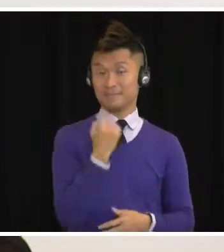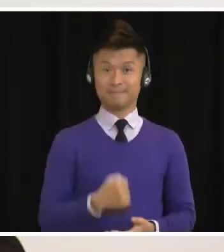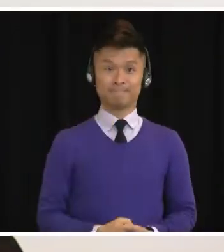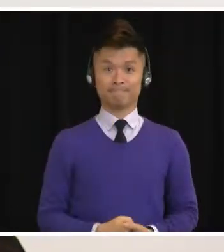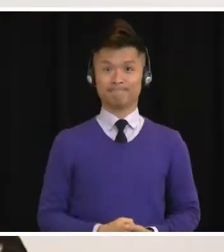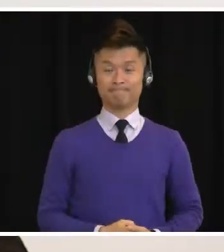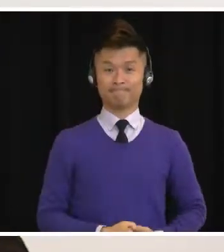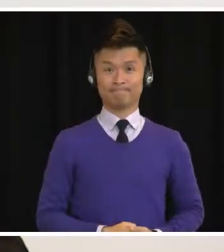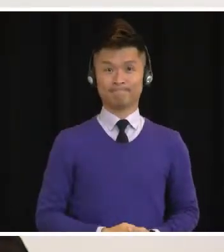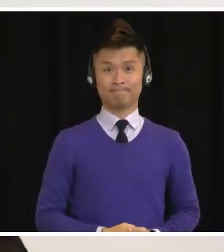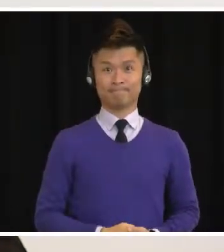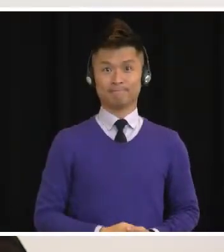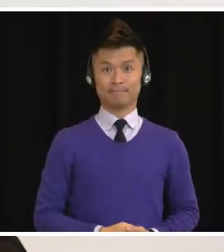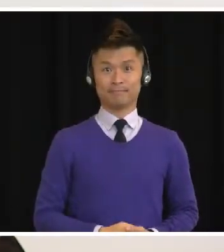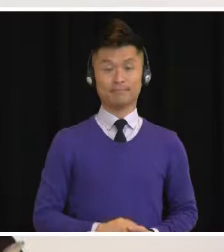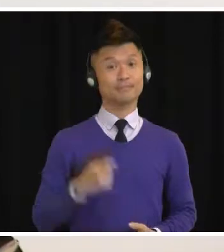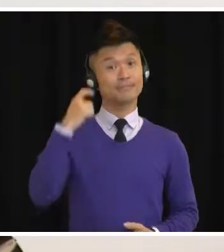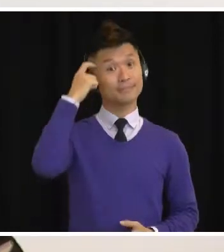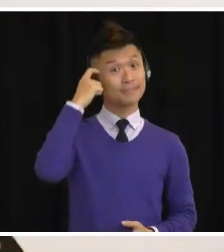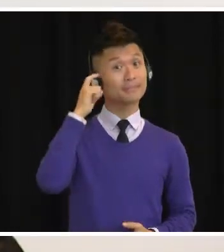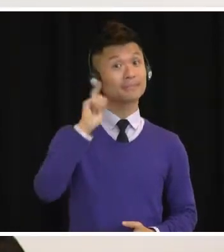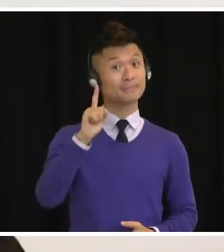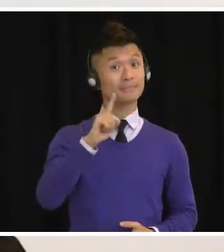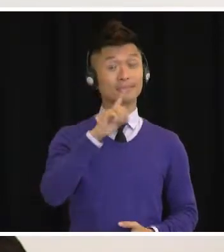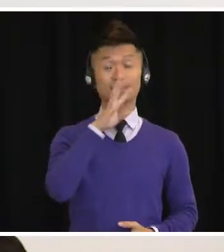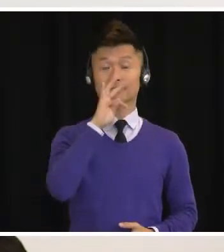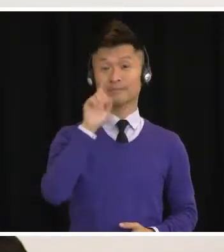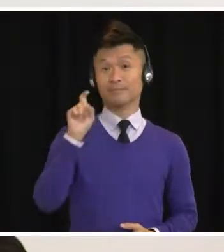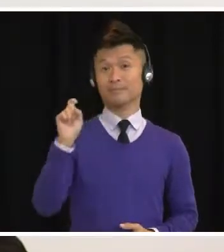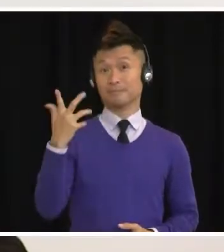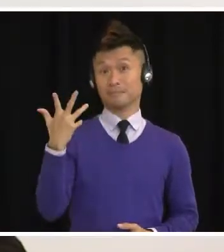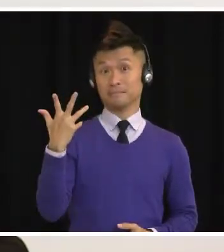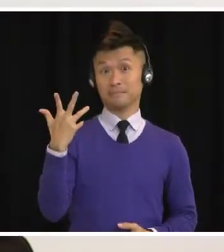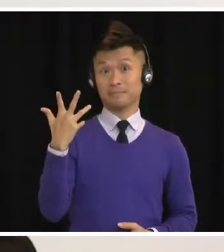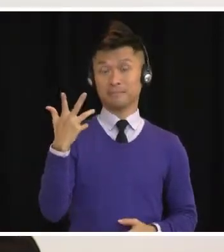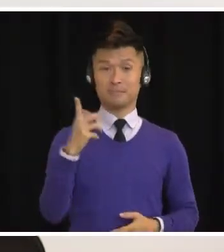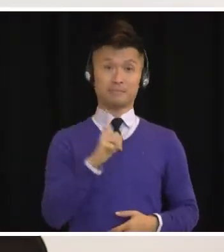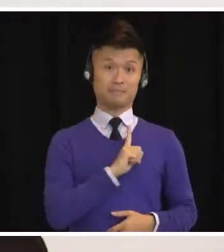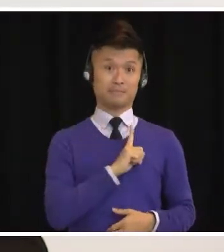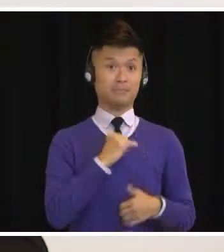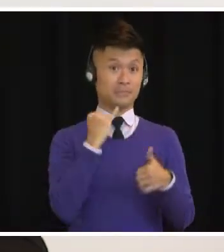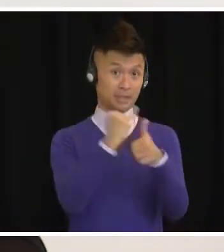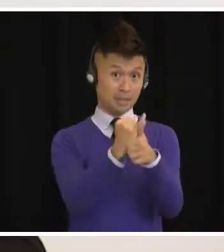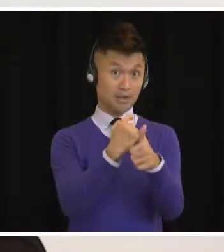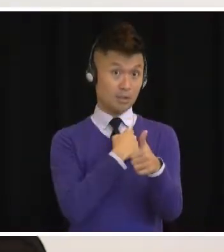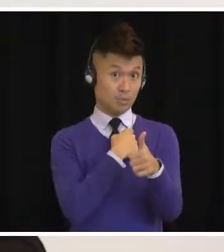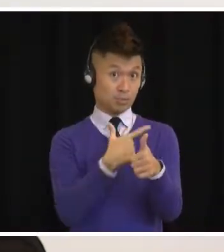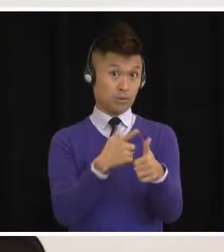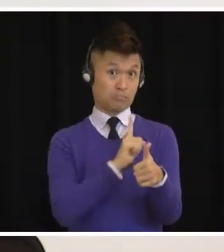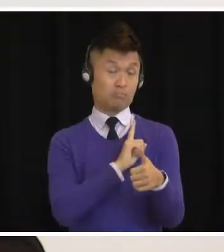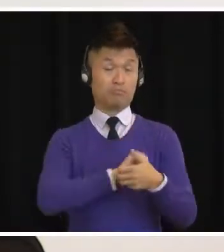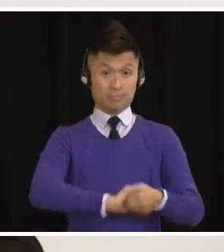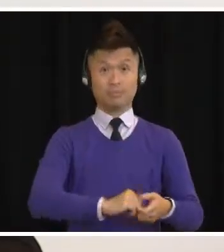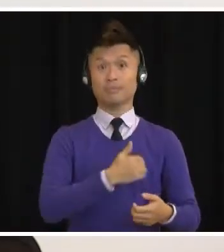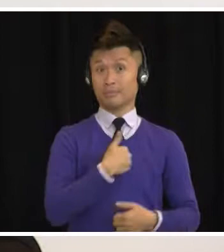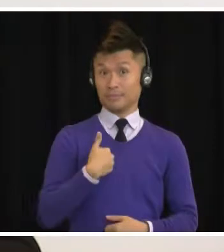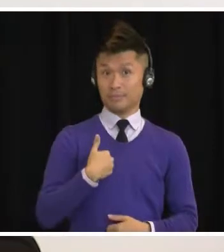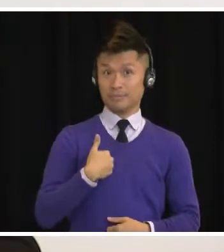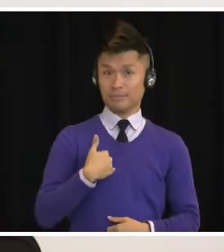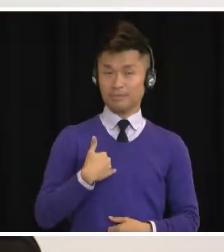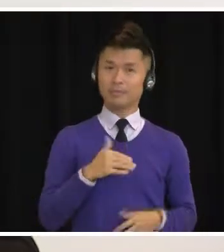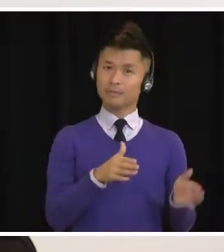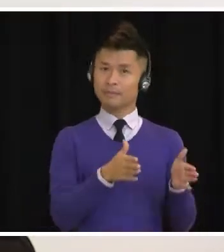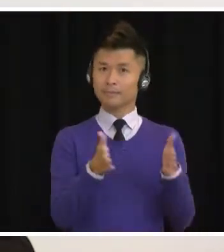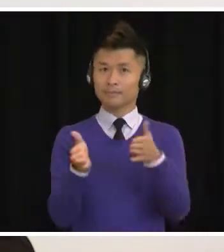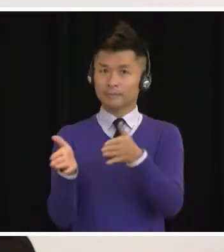the mental capacity to decide on marriage, but you think at the same time that